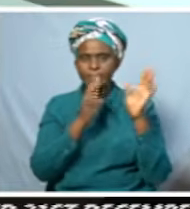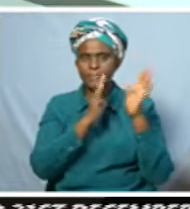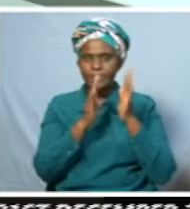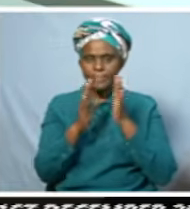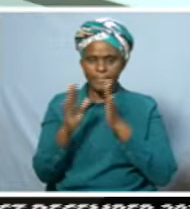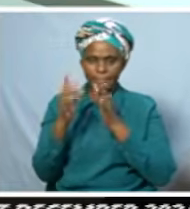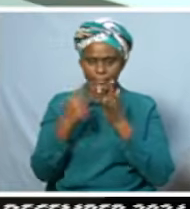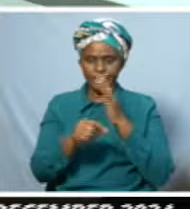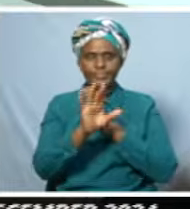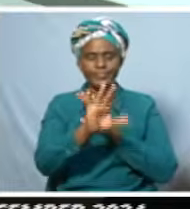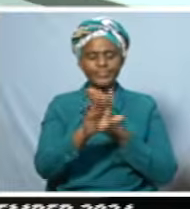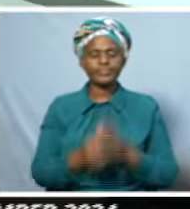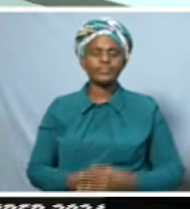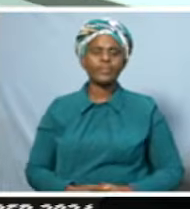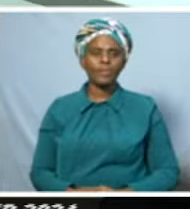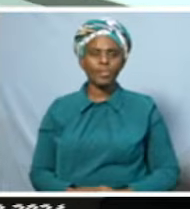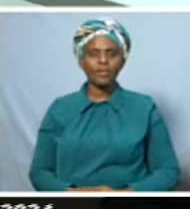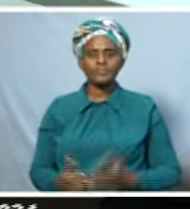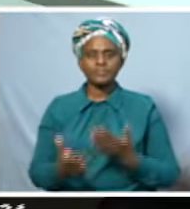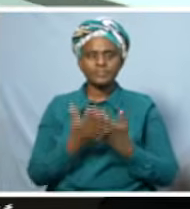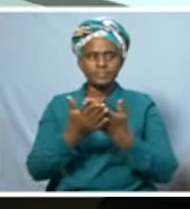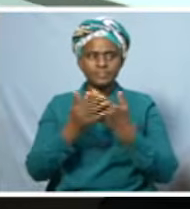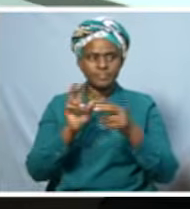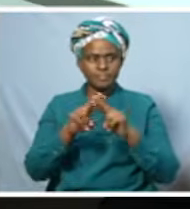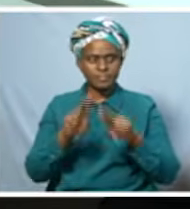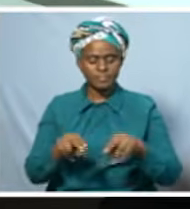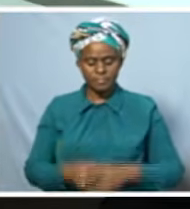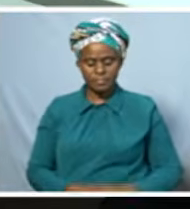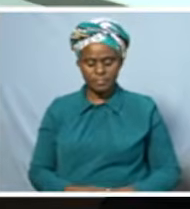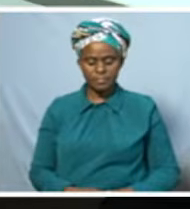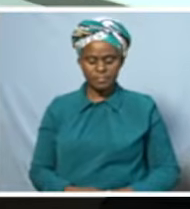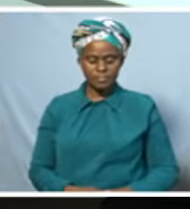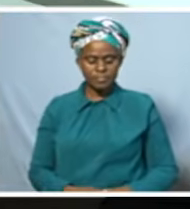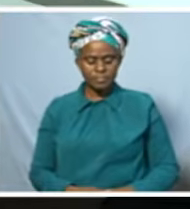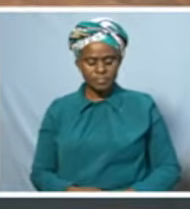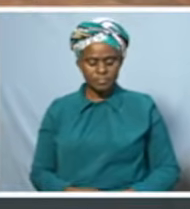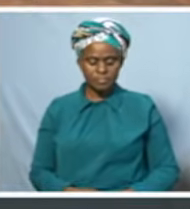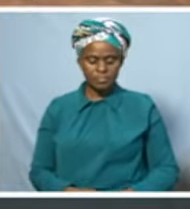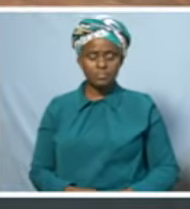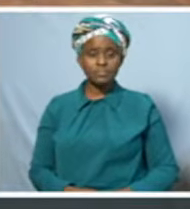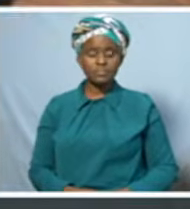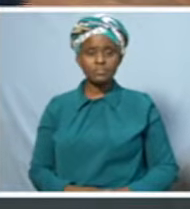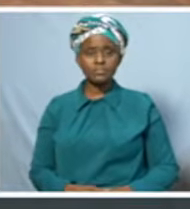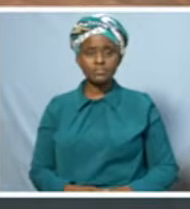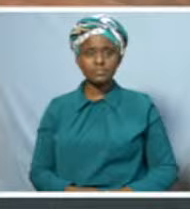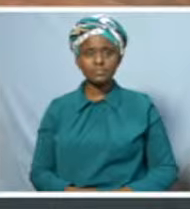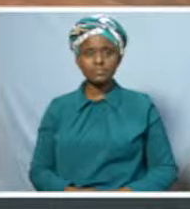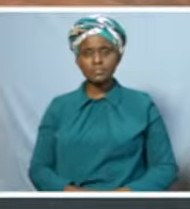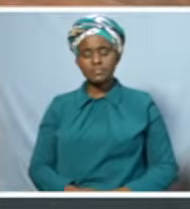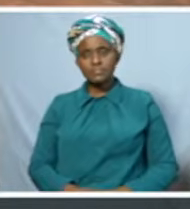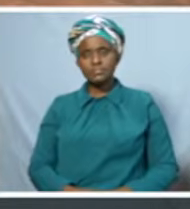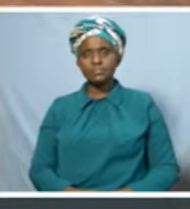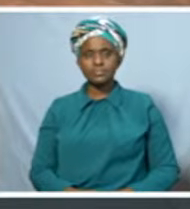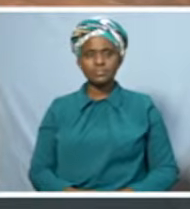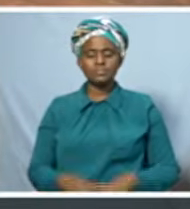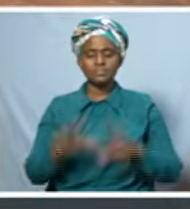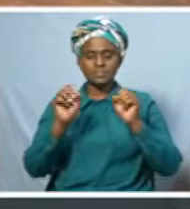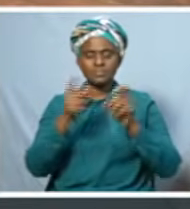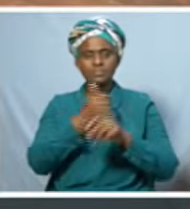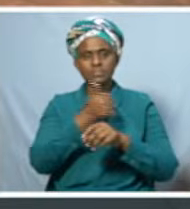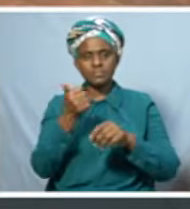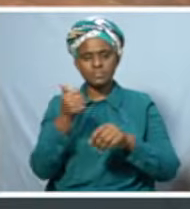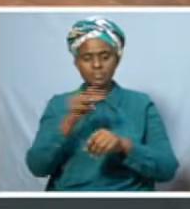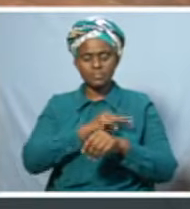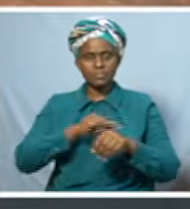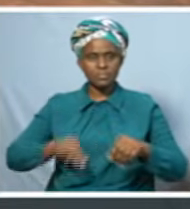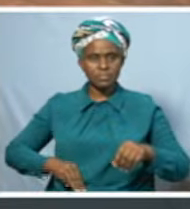is there. I submit, Chair. And then, Honorable, okay, honorable